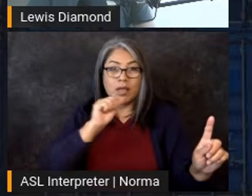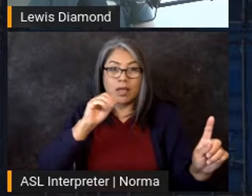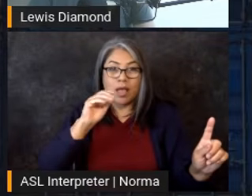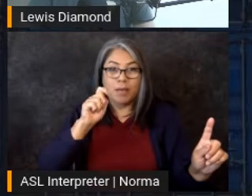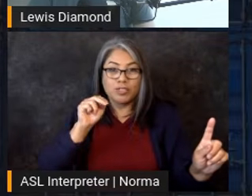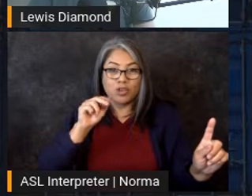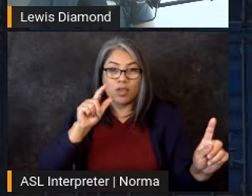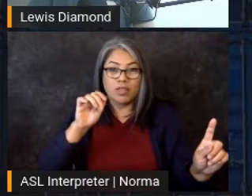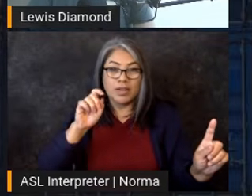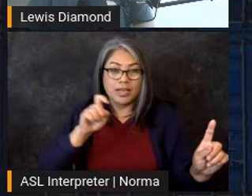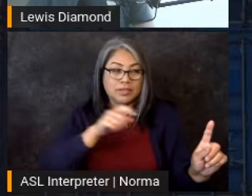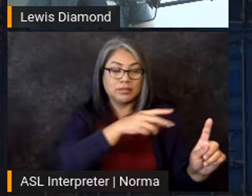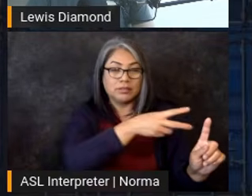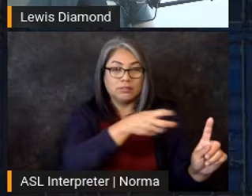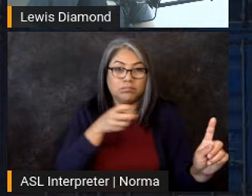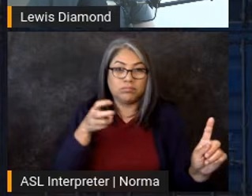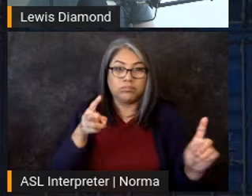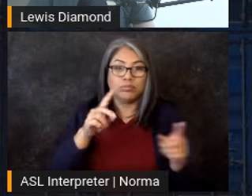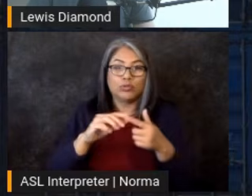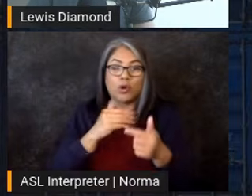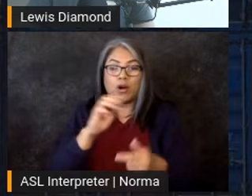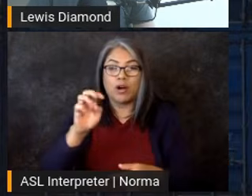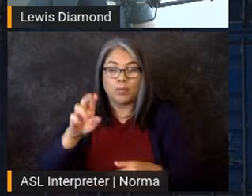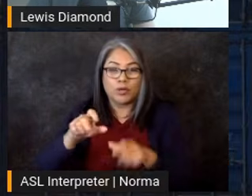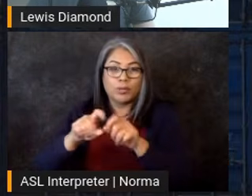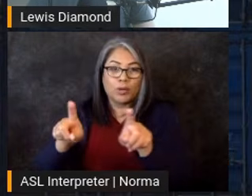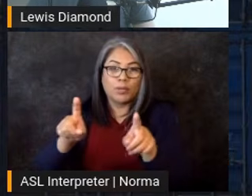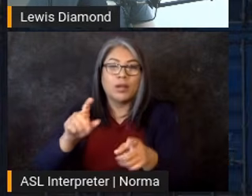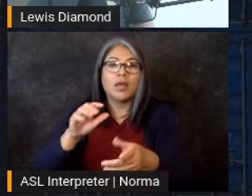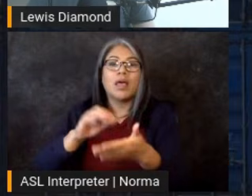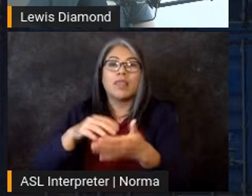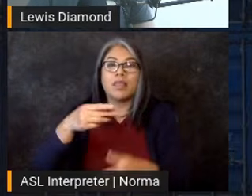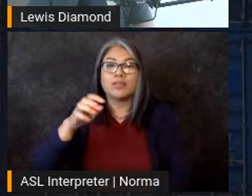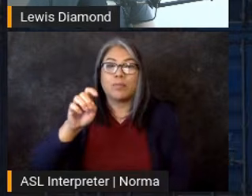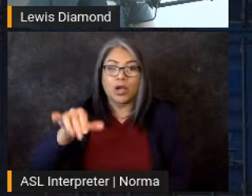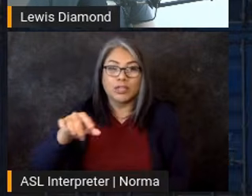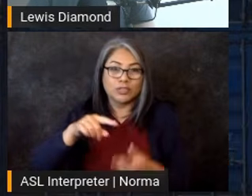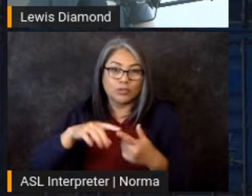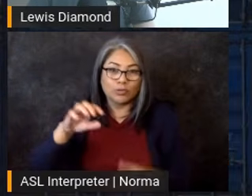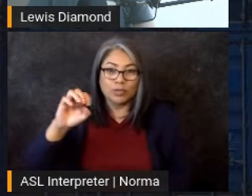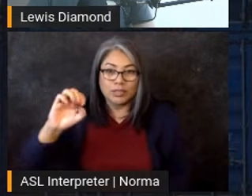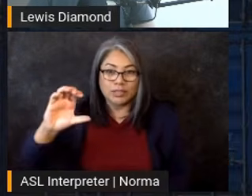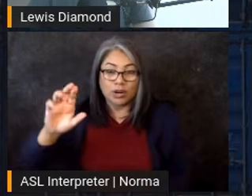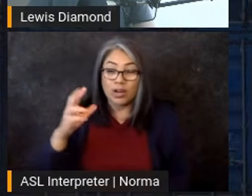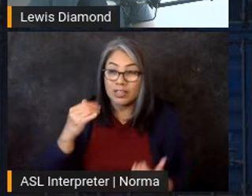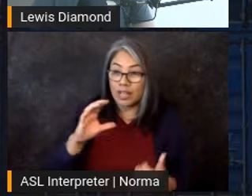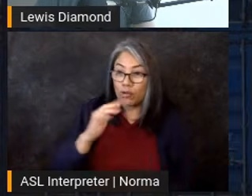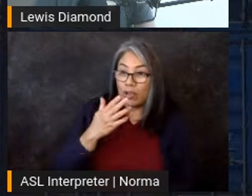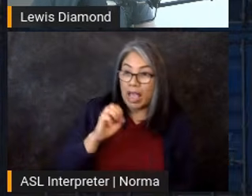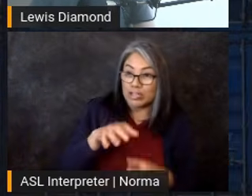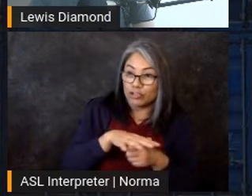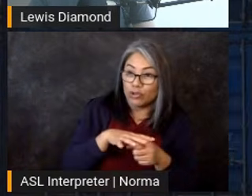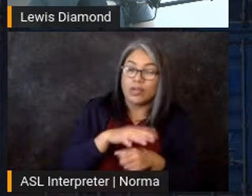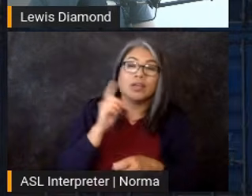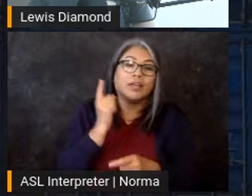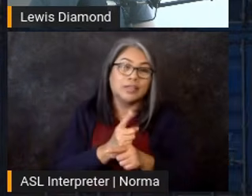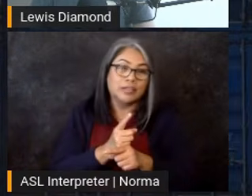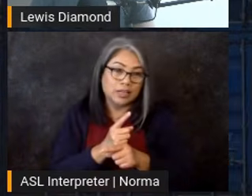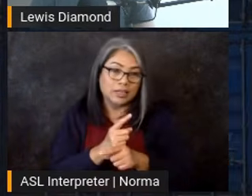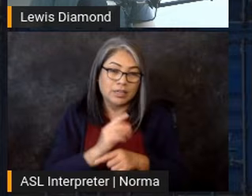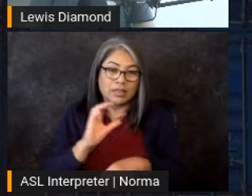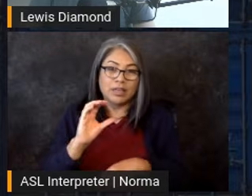deployment, which proxies to ECR. So it's now cached locally. Exactly. So it's cached locally. You